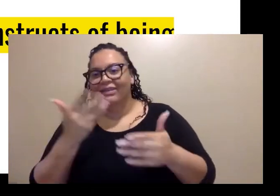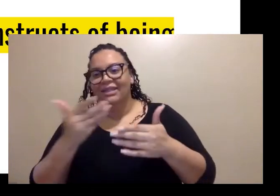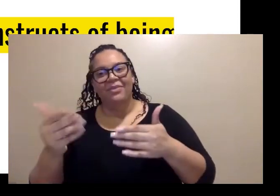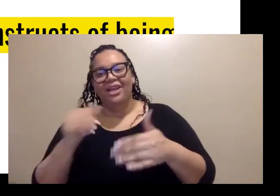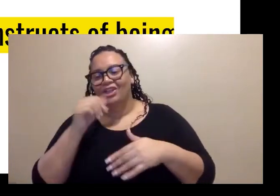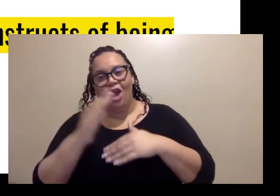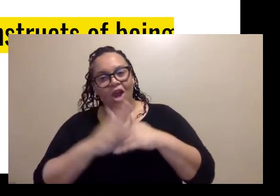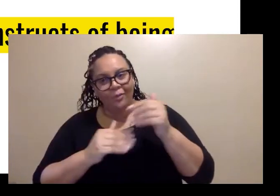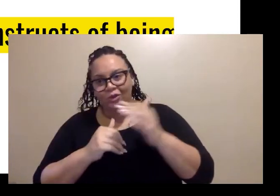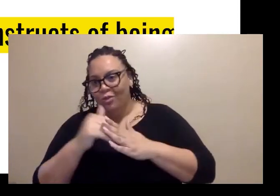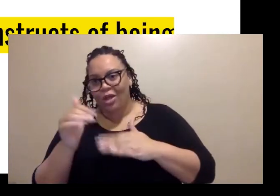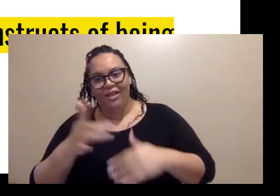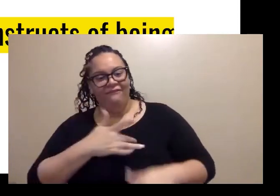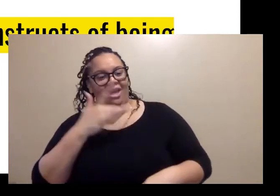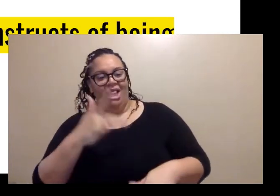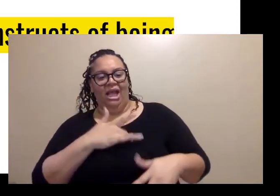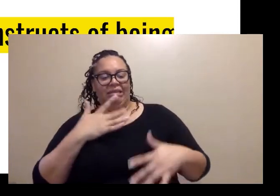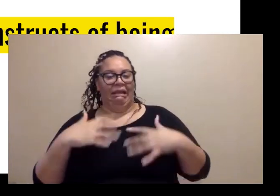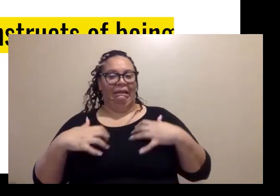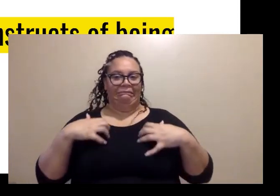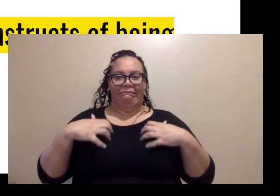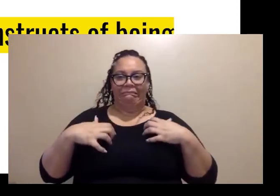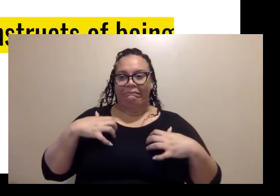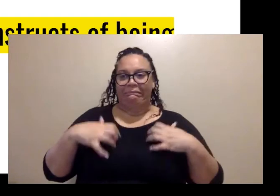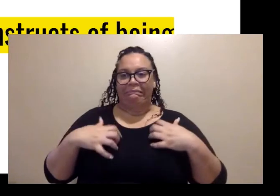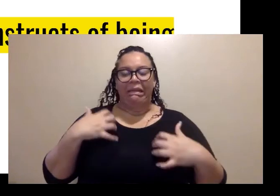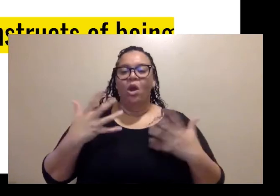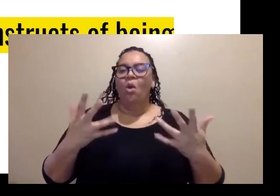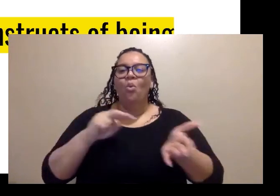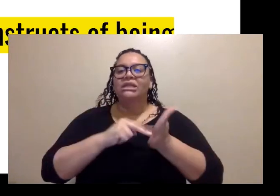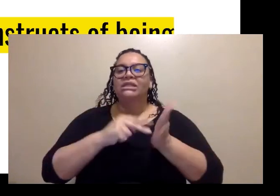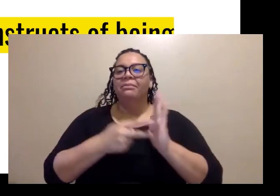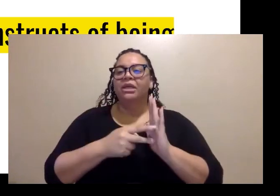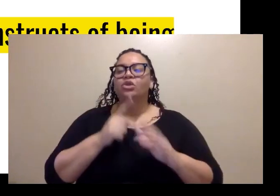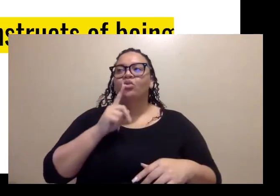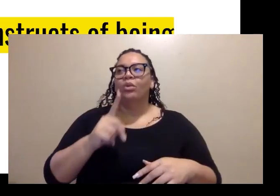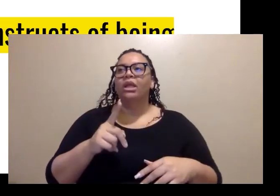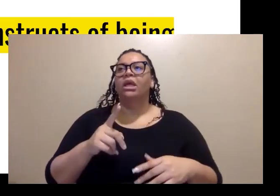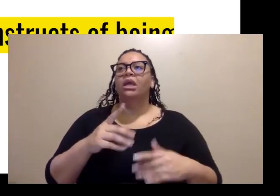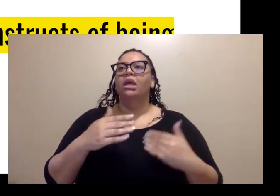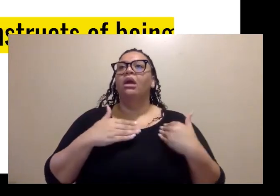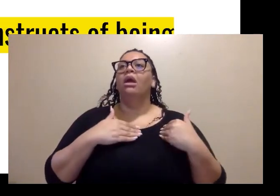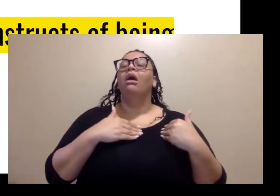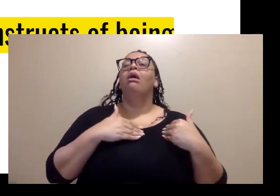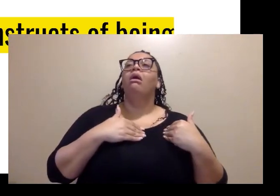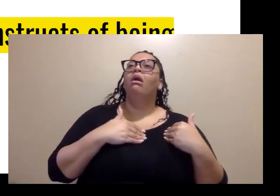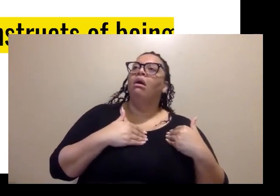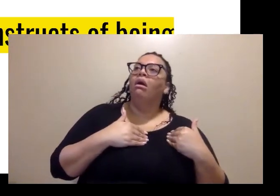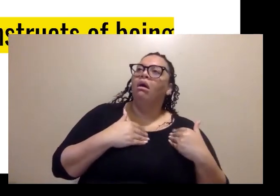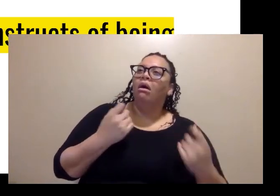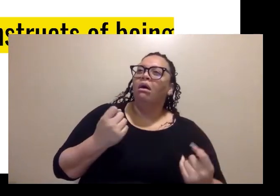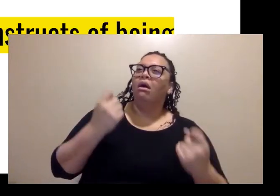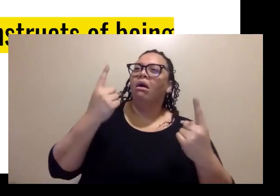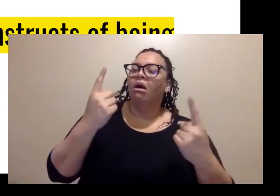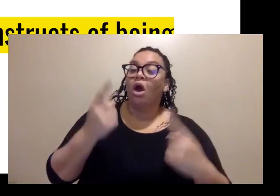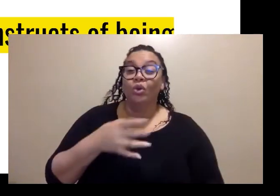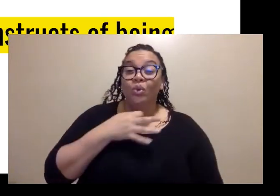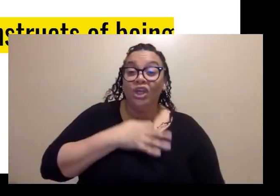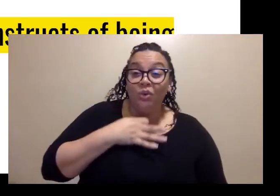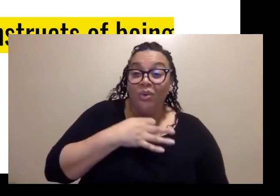that come up. And what does it mean to lean into that with openness, with curiosity, with